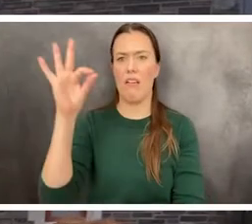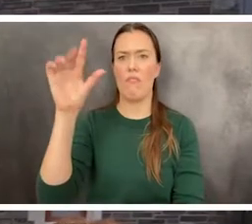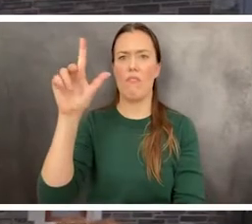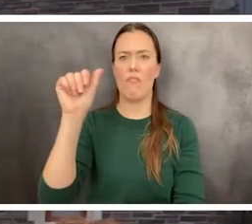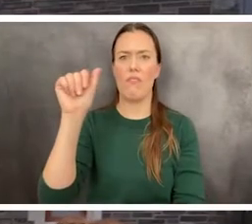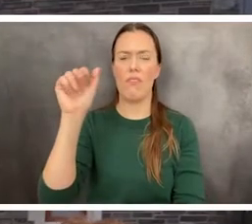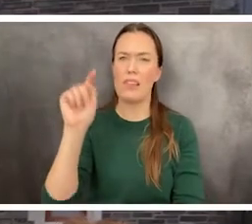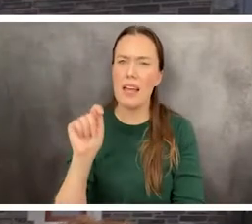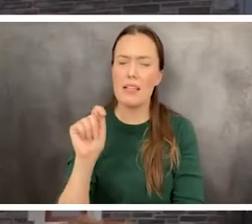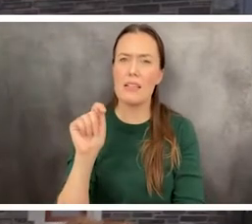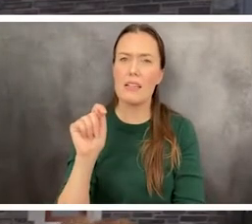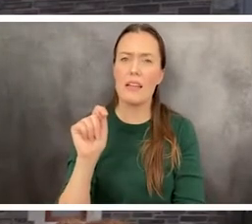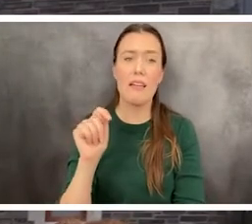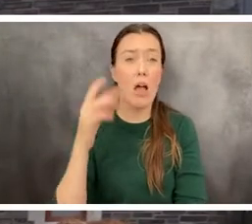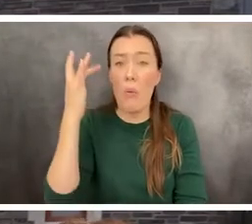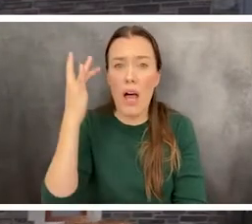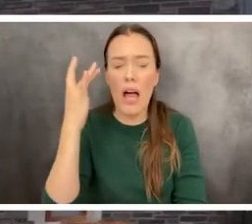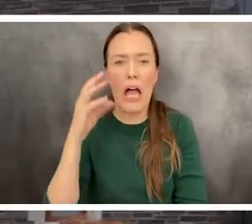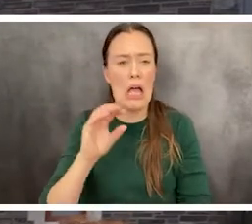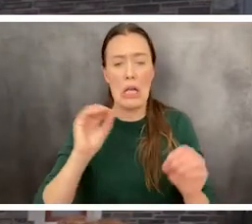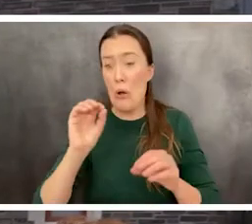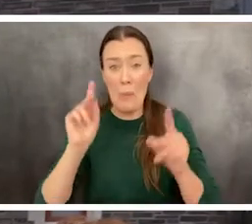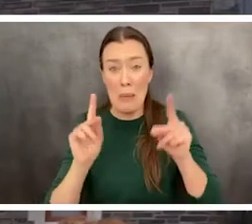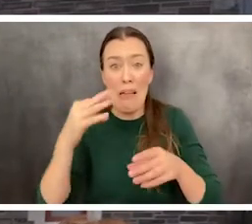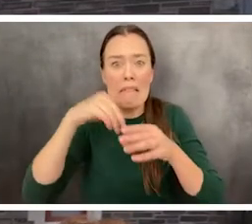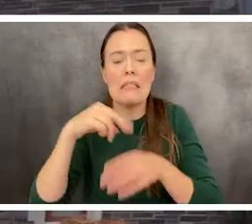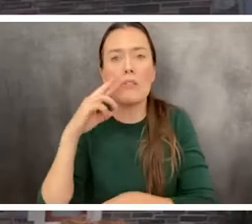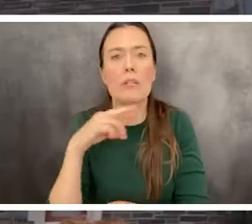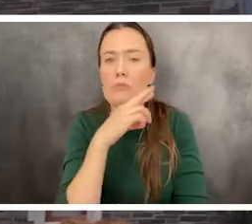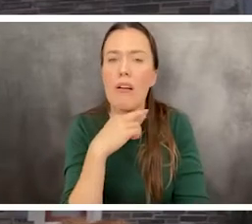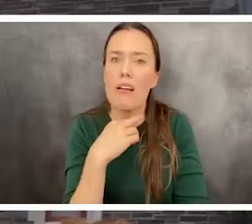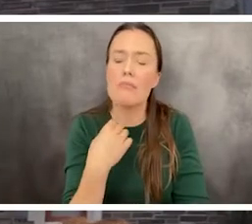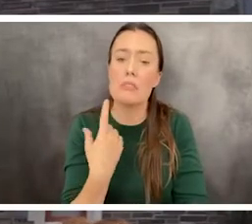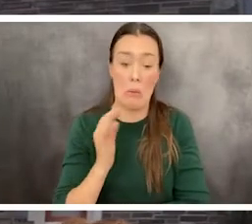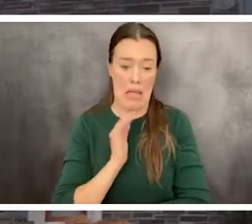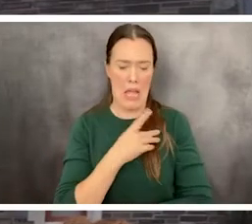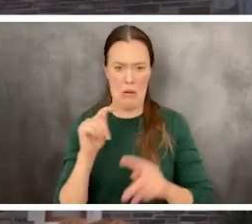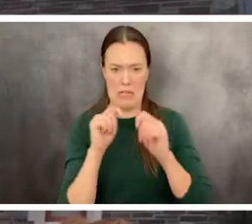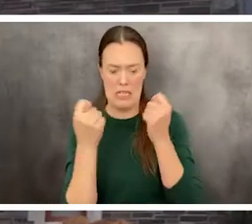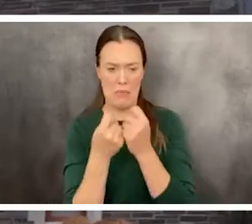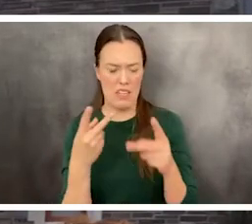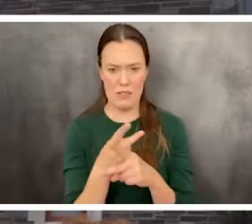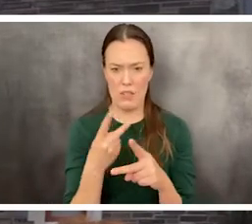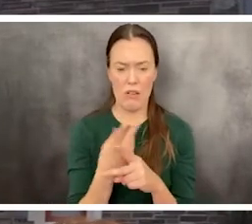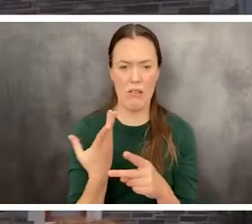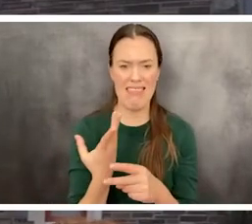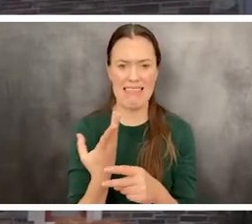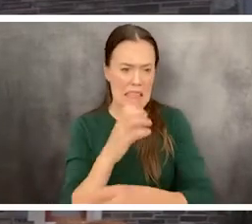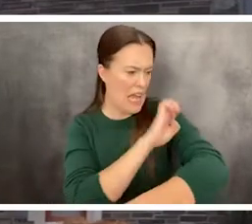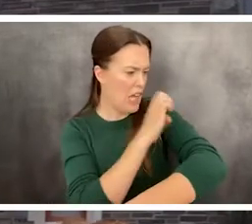was because we didn't have the guests in our space. Yeah. And we really, as a team, had to kind of figure out how do